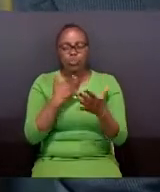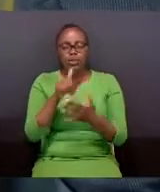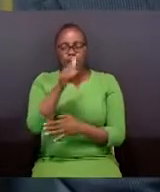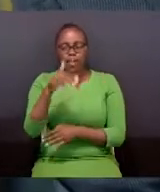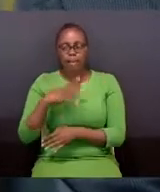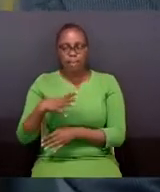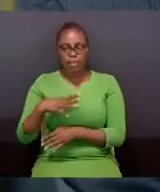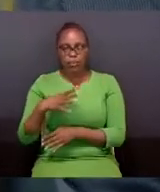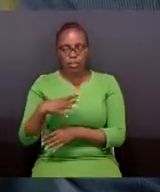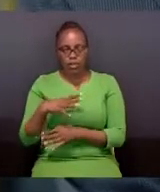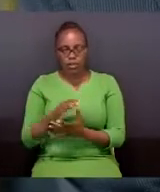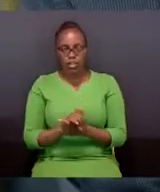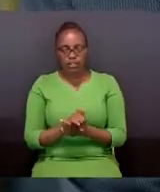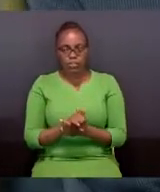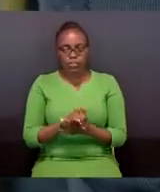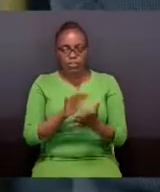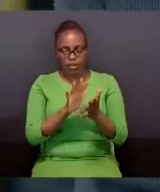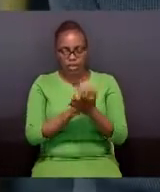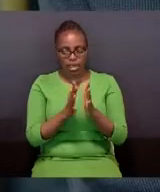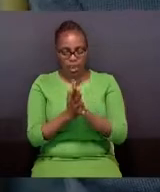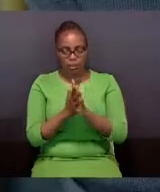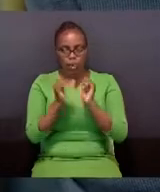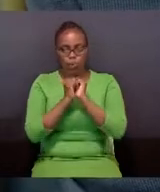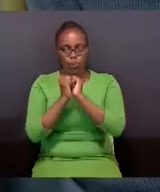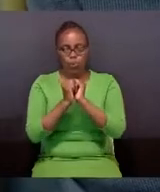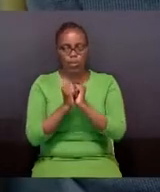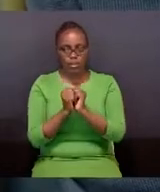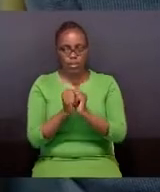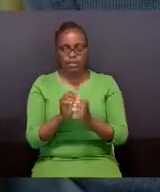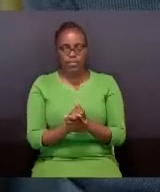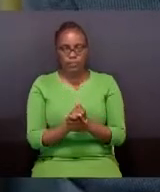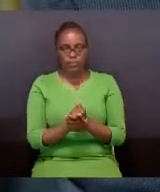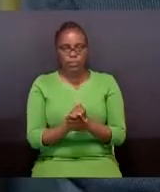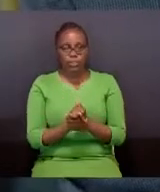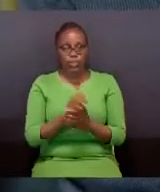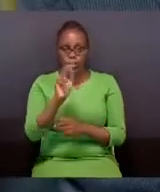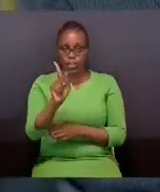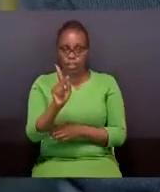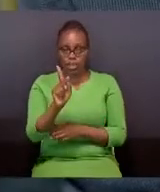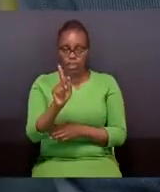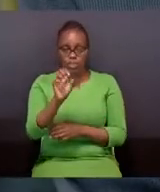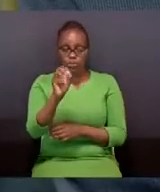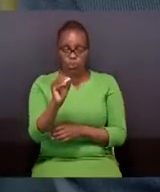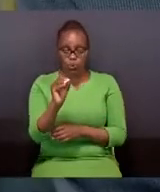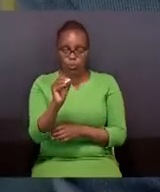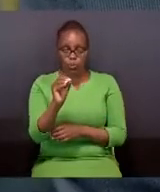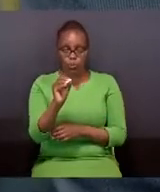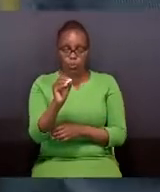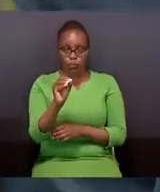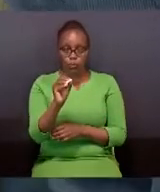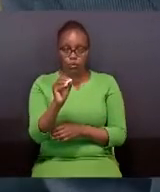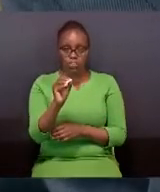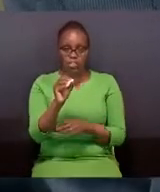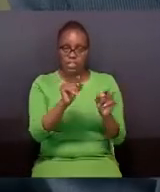others to be with you, right? So,